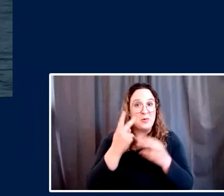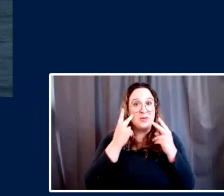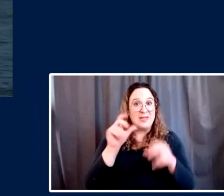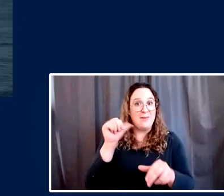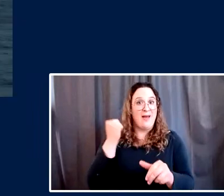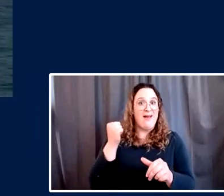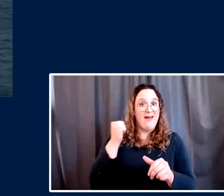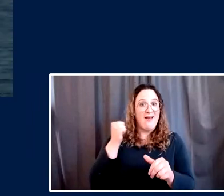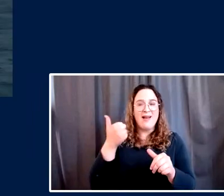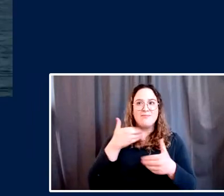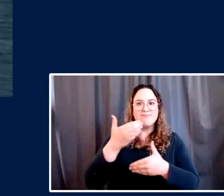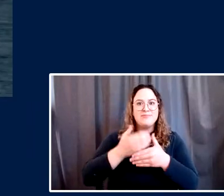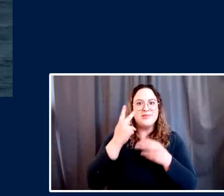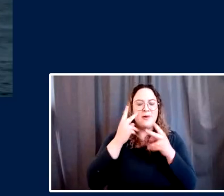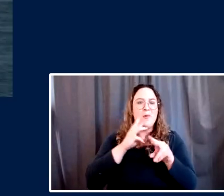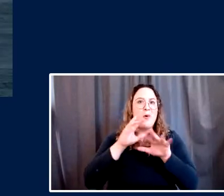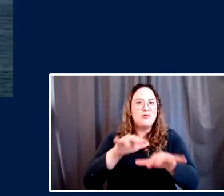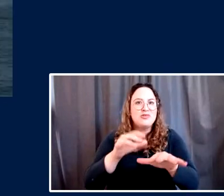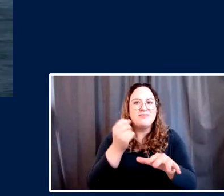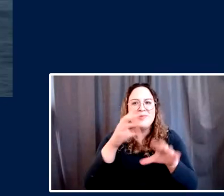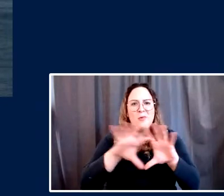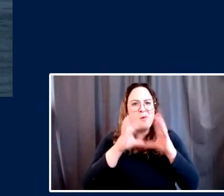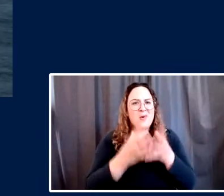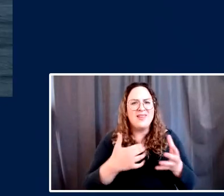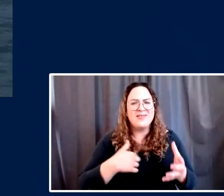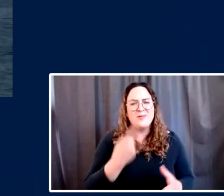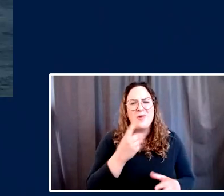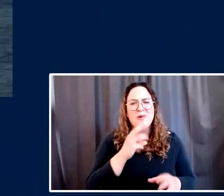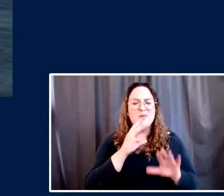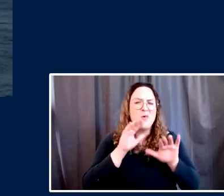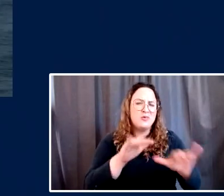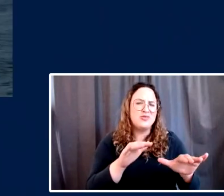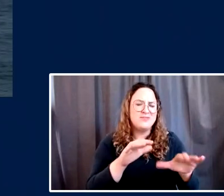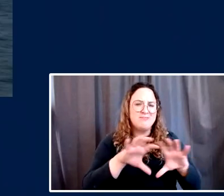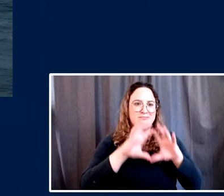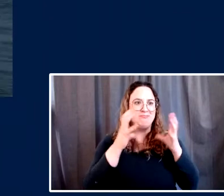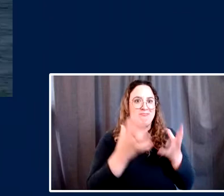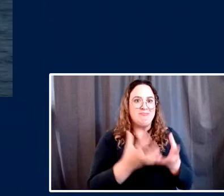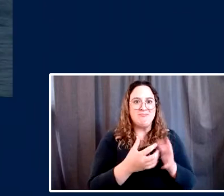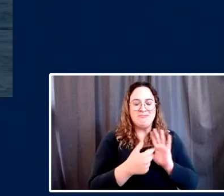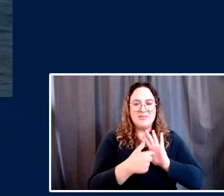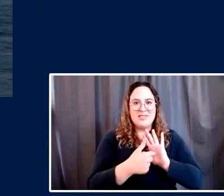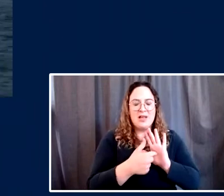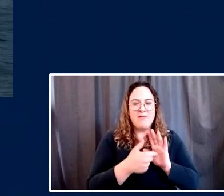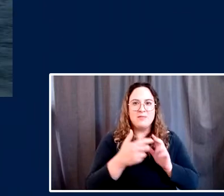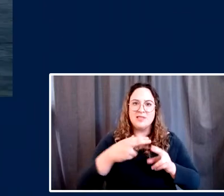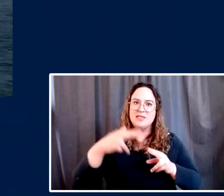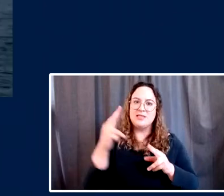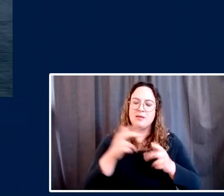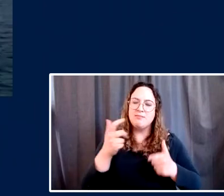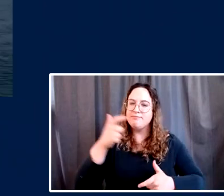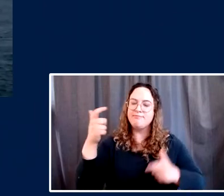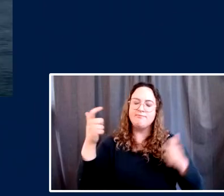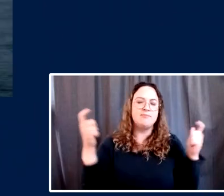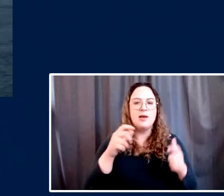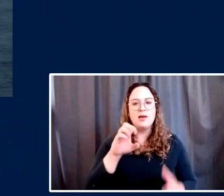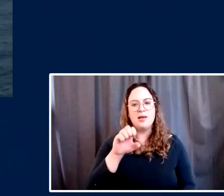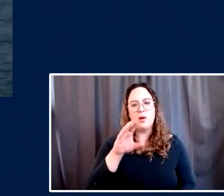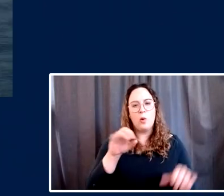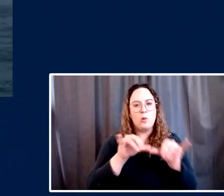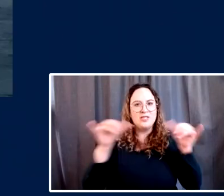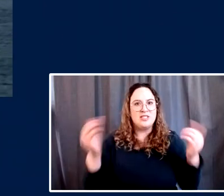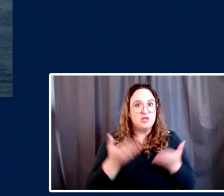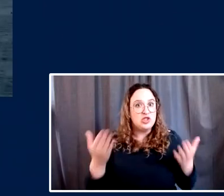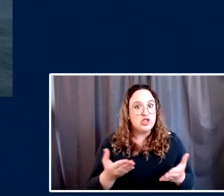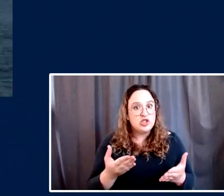there's only one ocean, and that one ocean represents the largest habitable ecosystem on our planet. It supports an astounding diversity